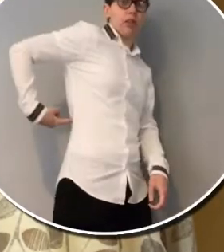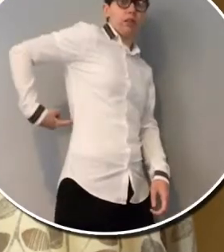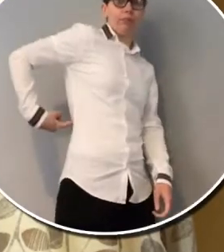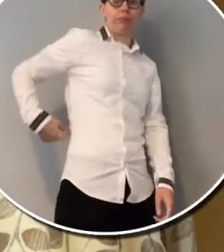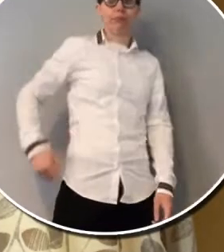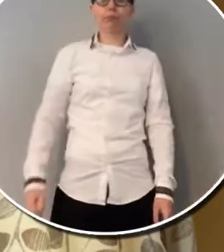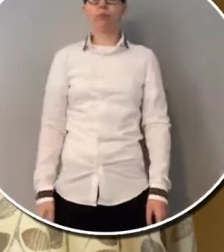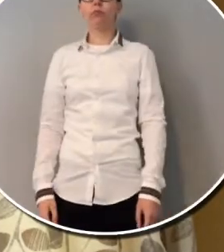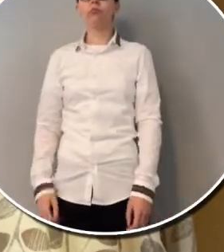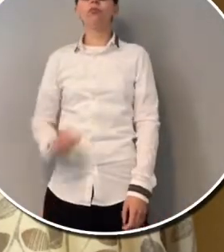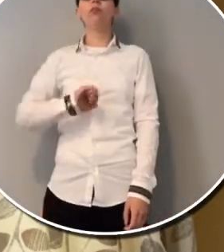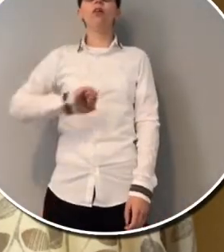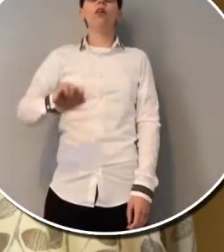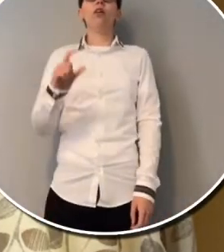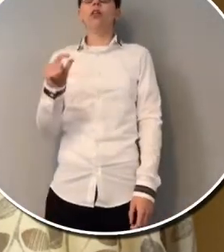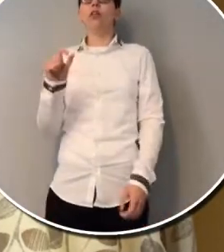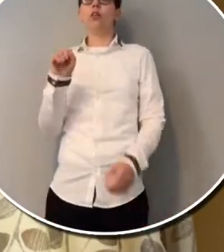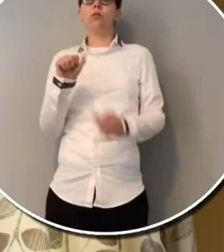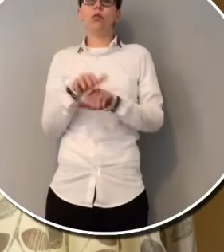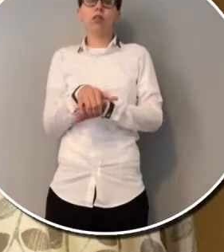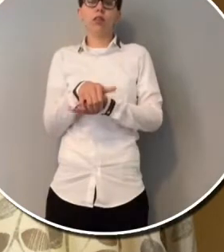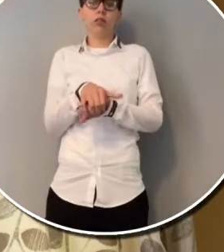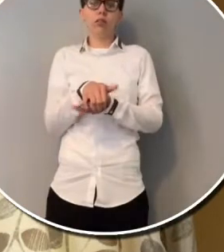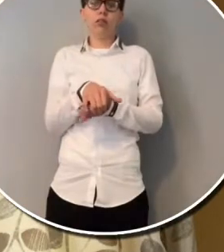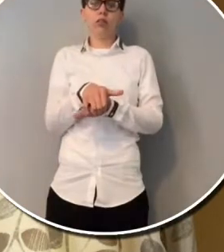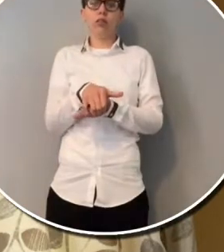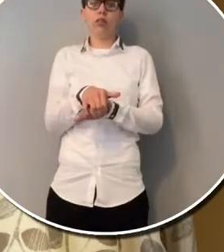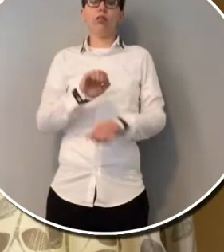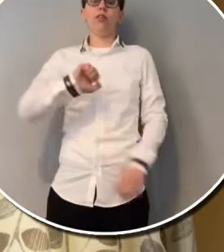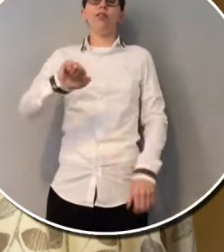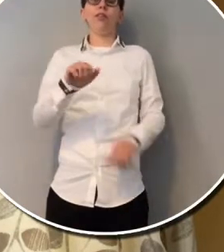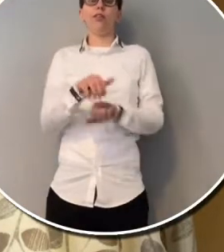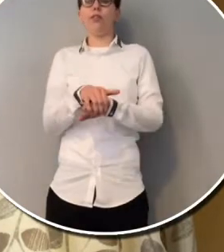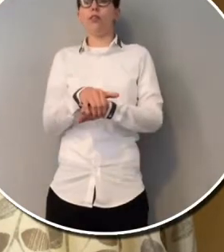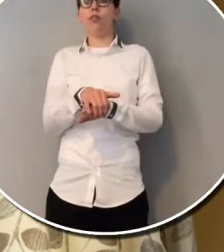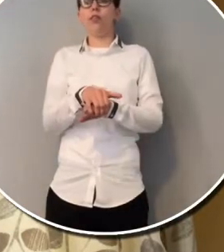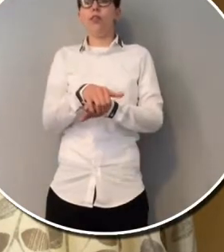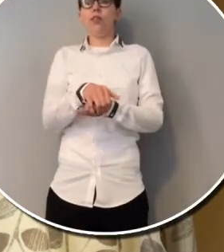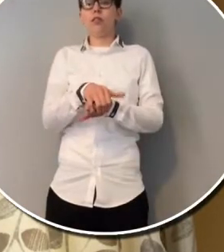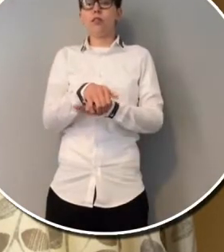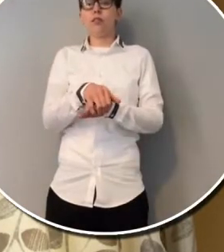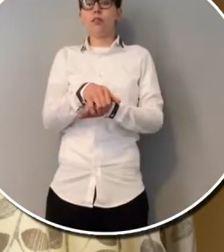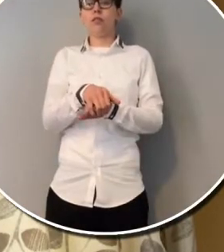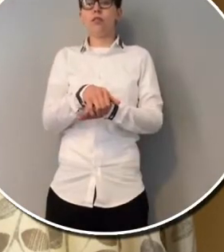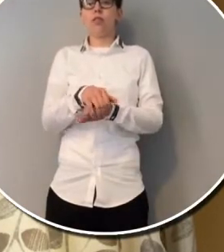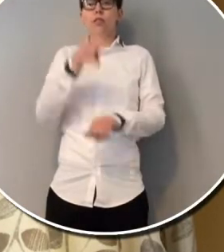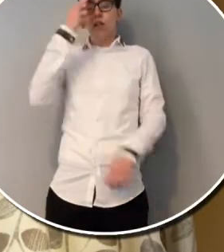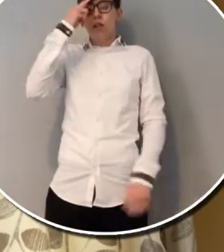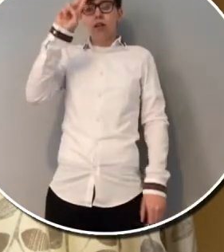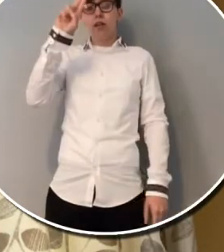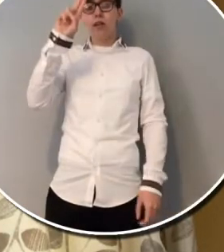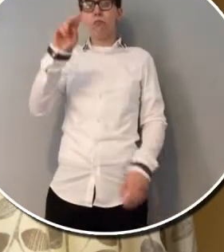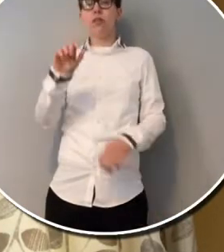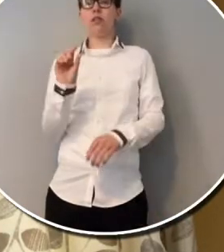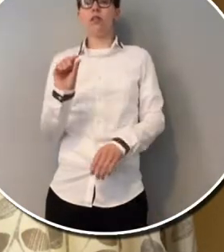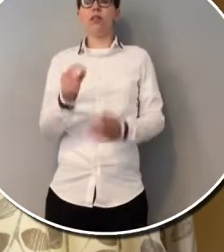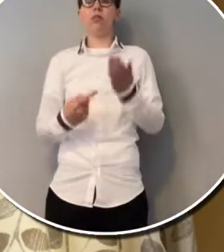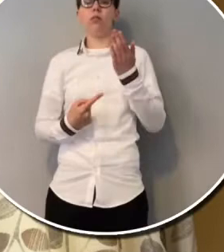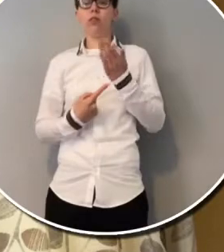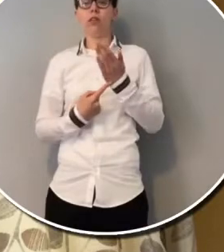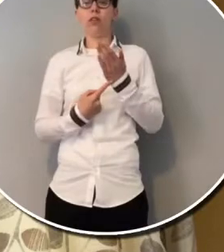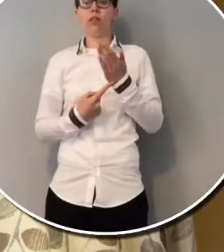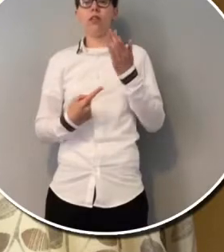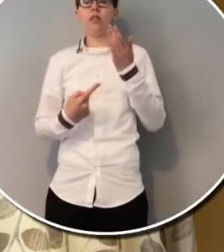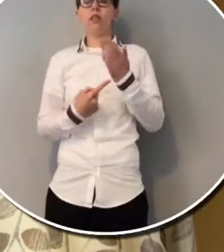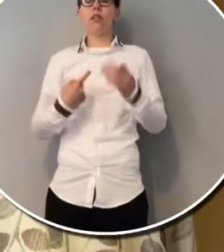bath. Okay, we'll do this one twice so we get a chance to practice all the actions. So first of all, get your little turtle ready. Are